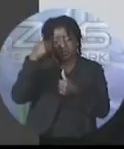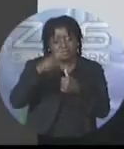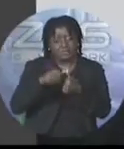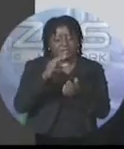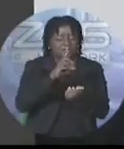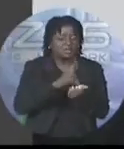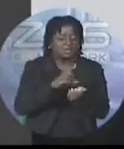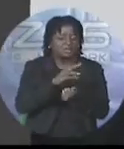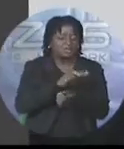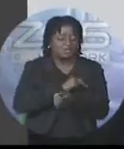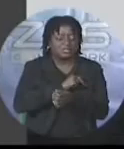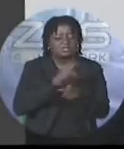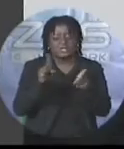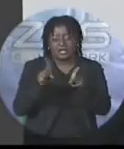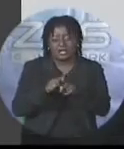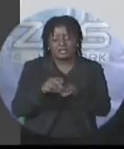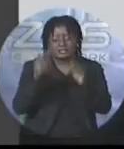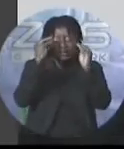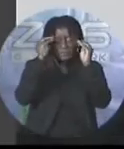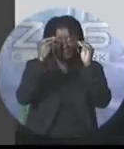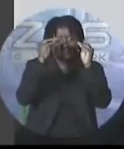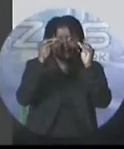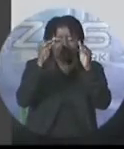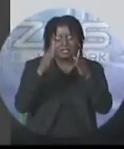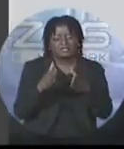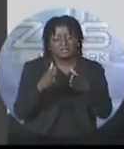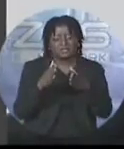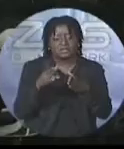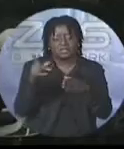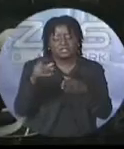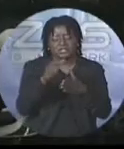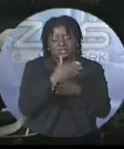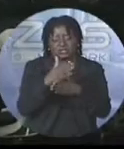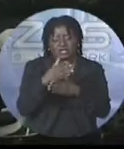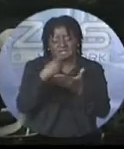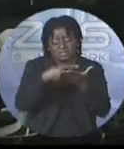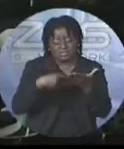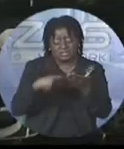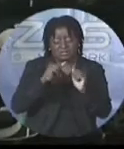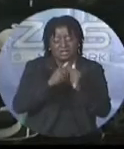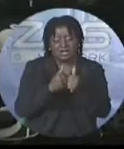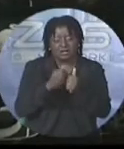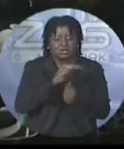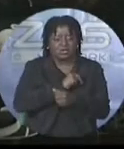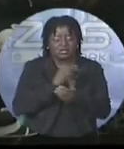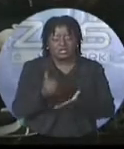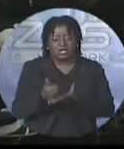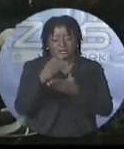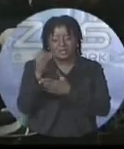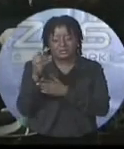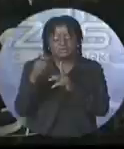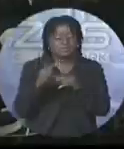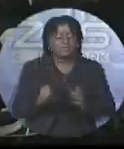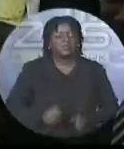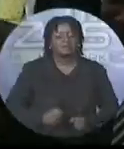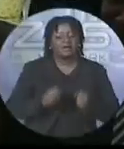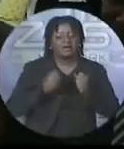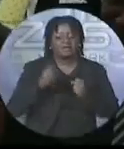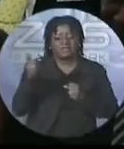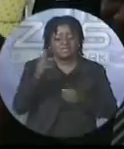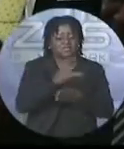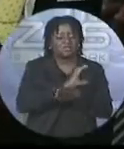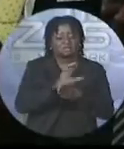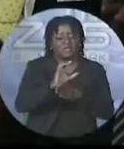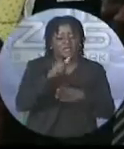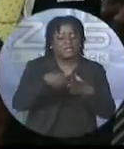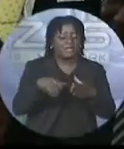as a mentor. The Prime Minister revealed details of how Nottage helped him to survive his career in medicine and